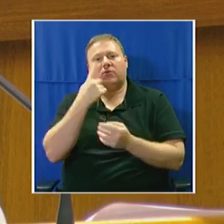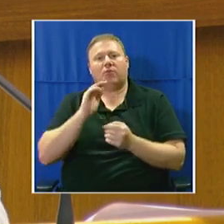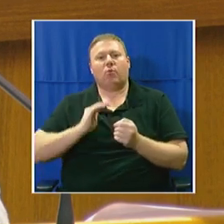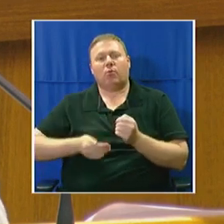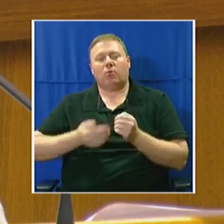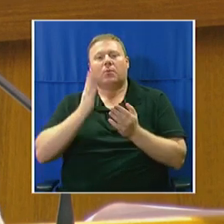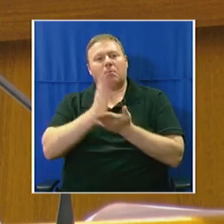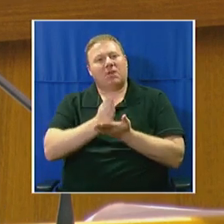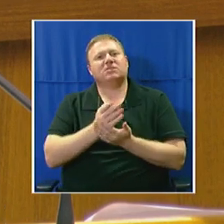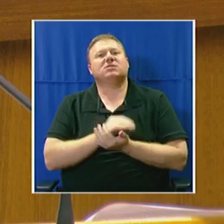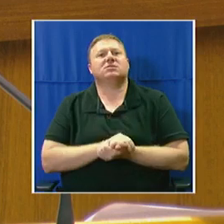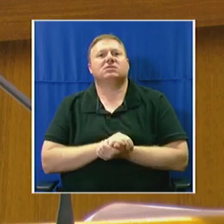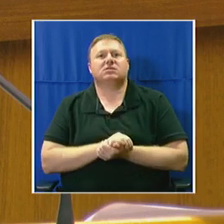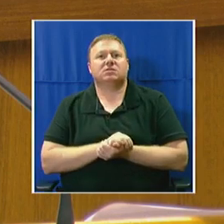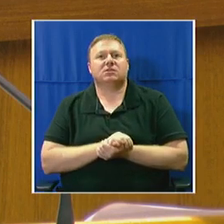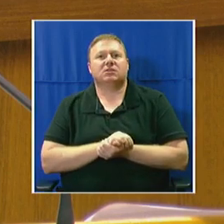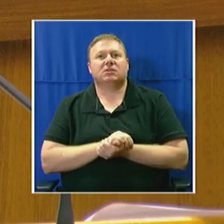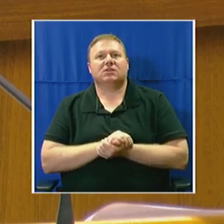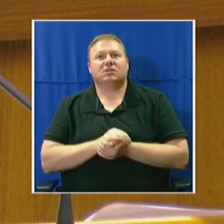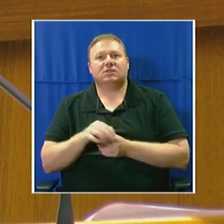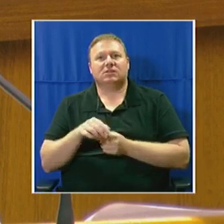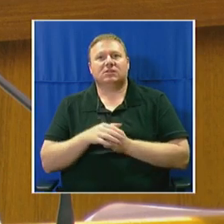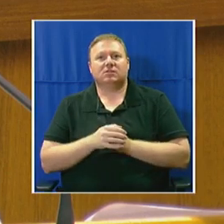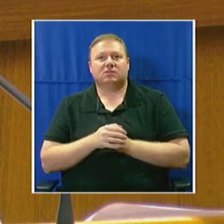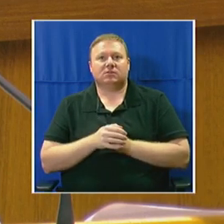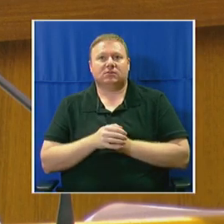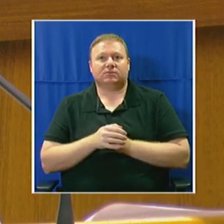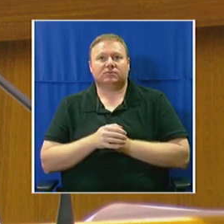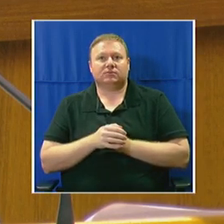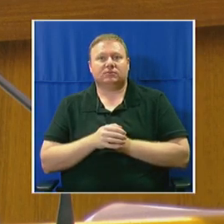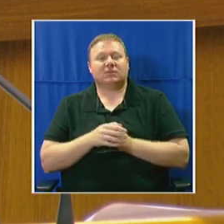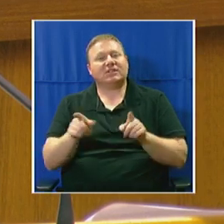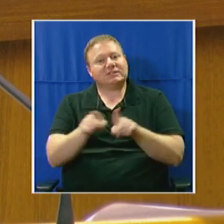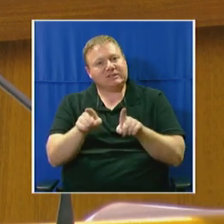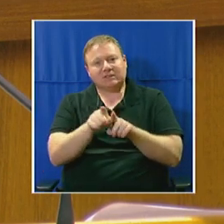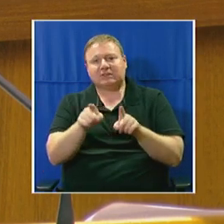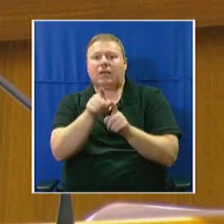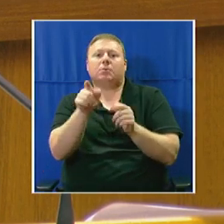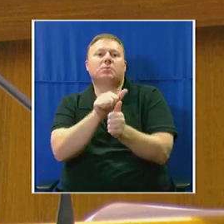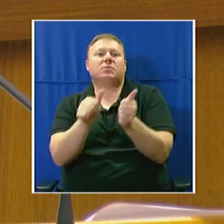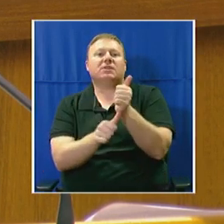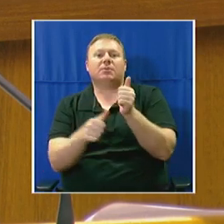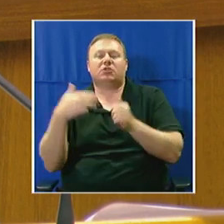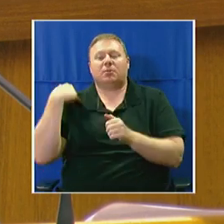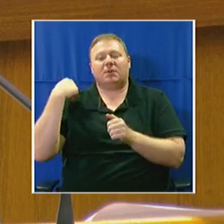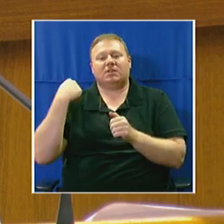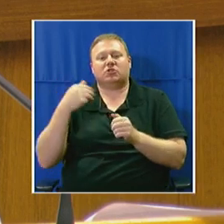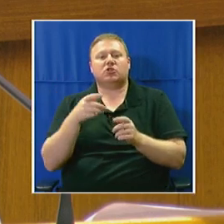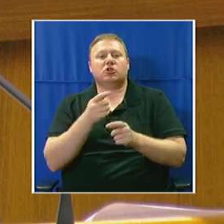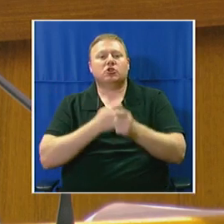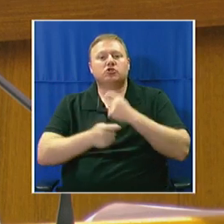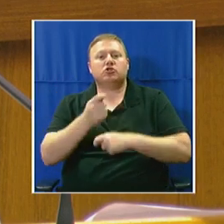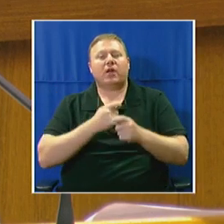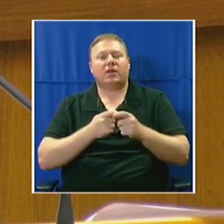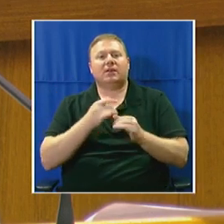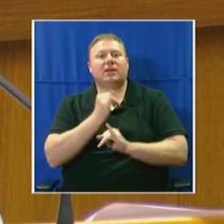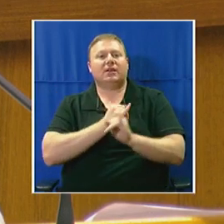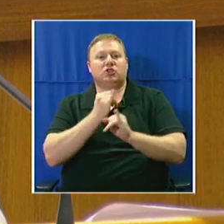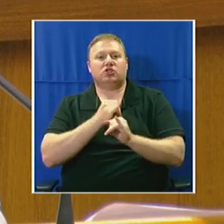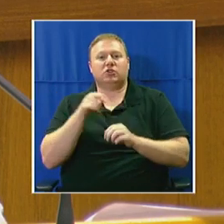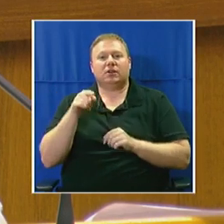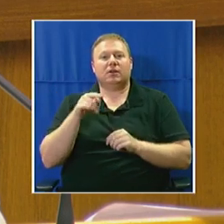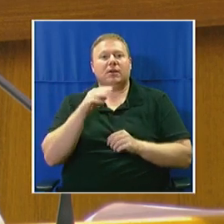assertion is in line with what with with the deputy minister of trade and Industry Miss gner who once said